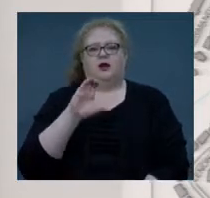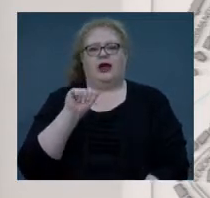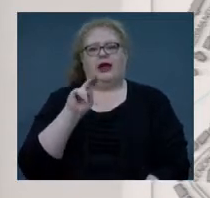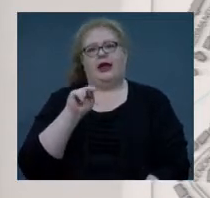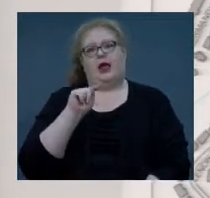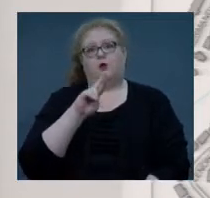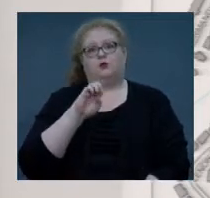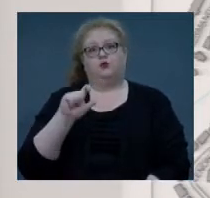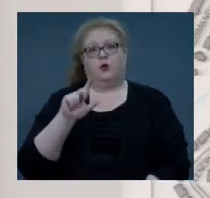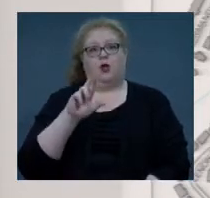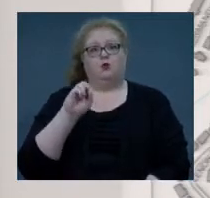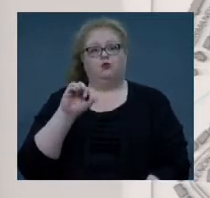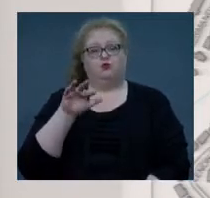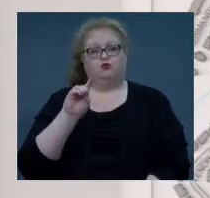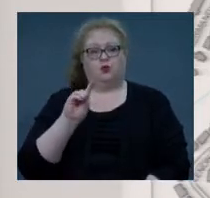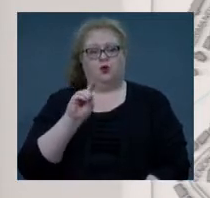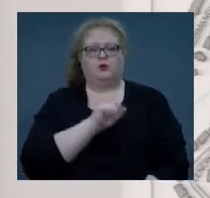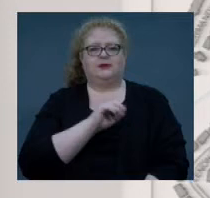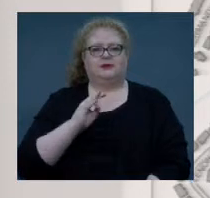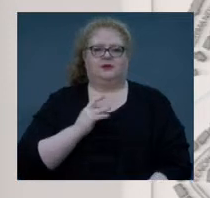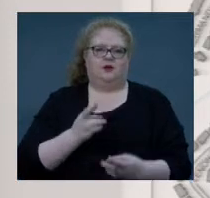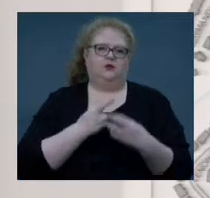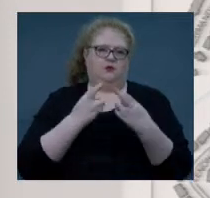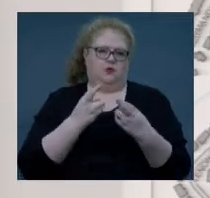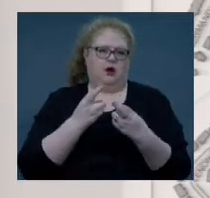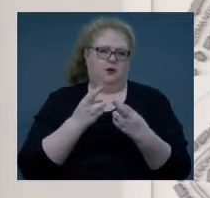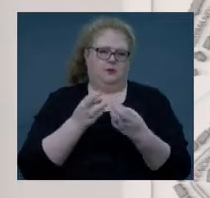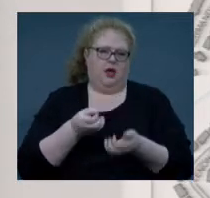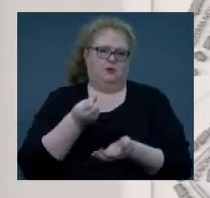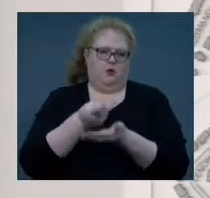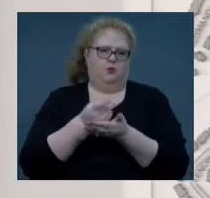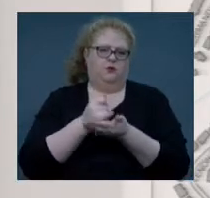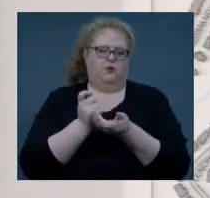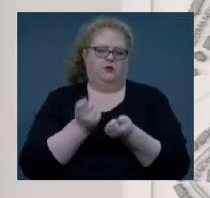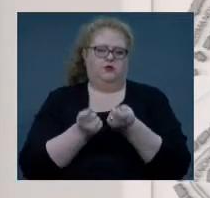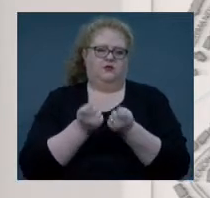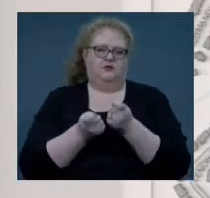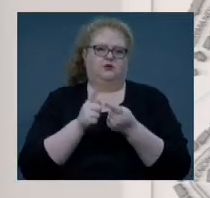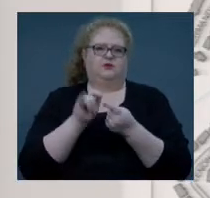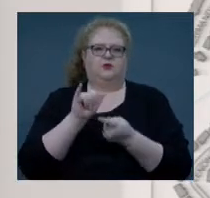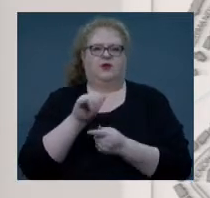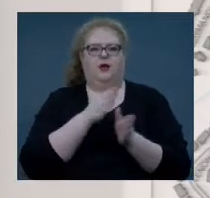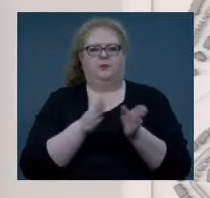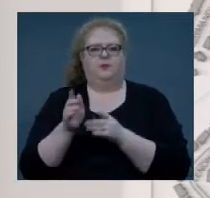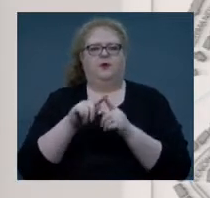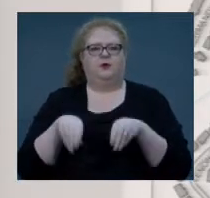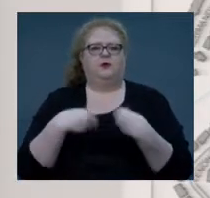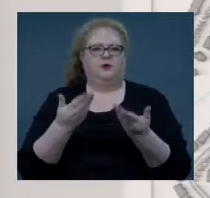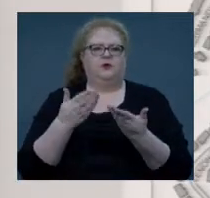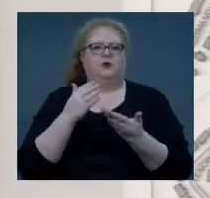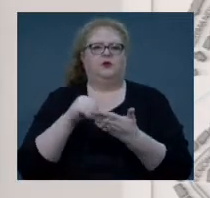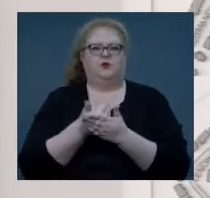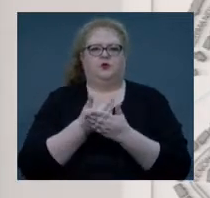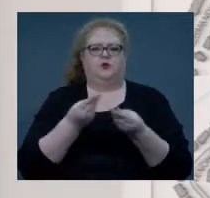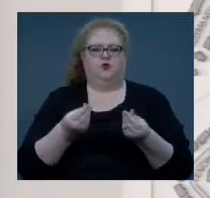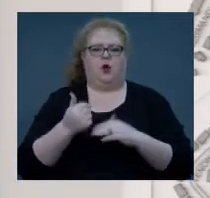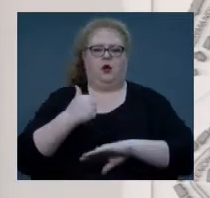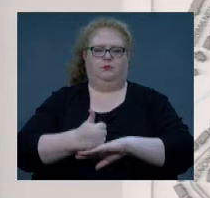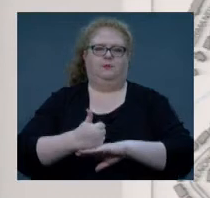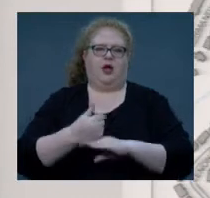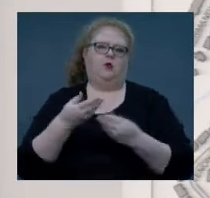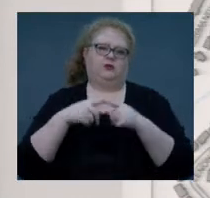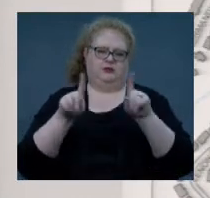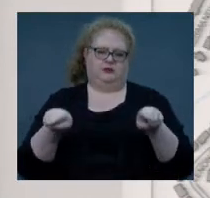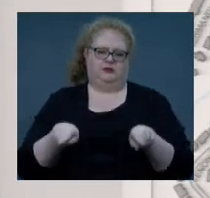Road. Staff recommends approval of the revision to the site plan to allow the proposed new ground-mounted sign subject to compliance with the